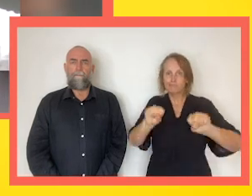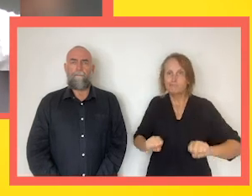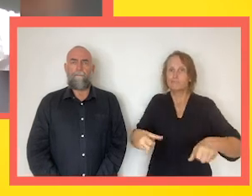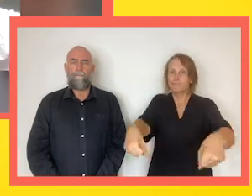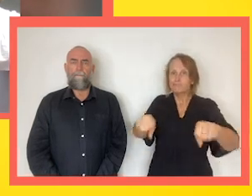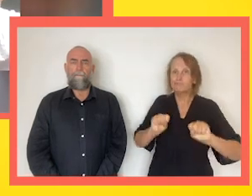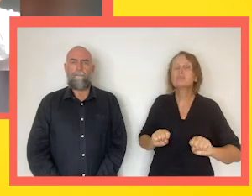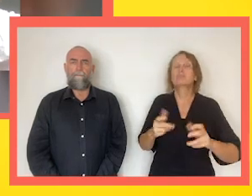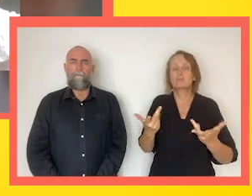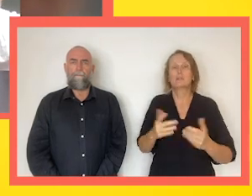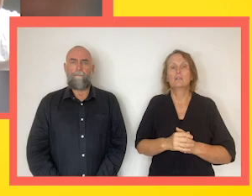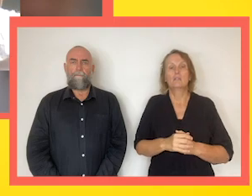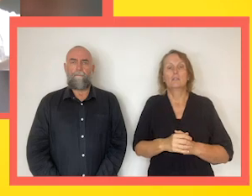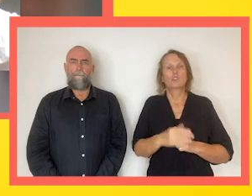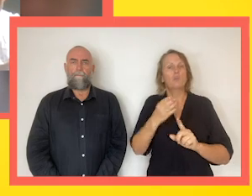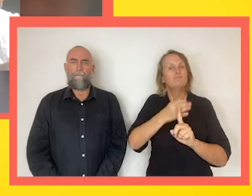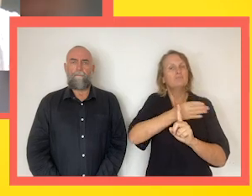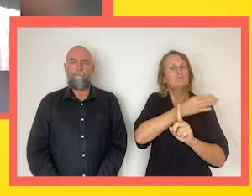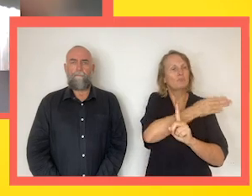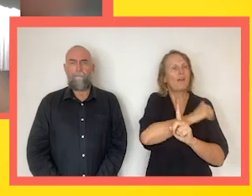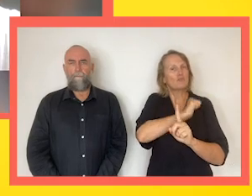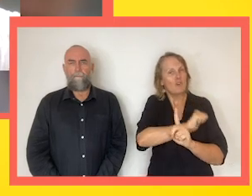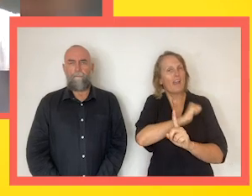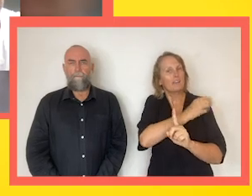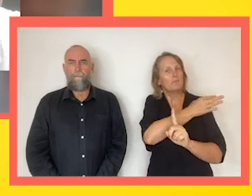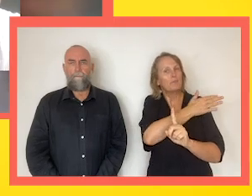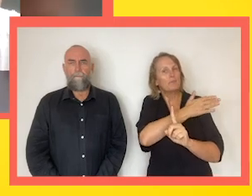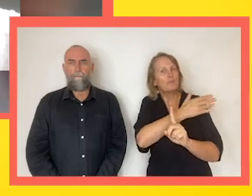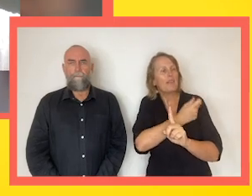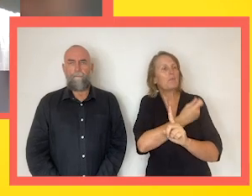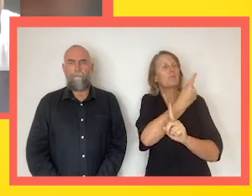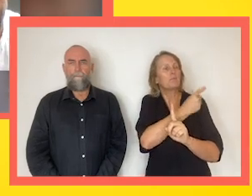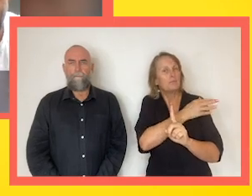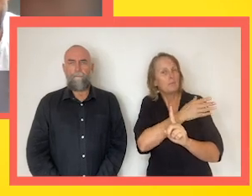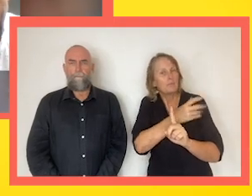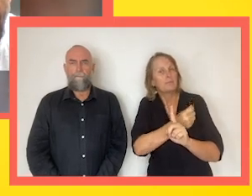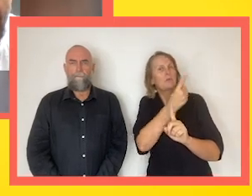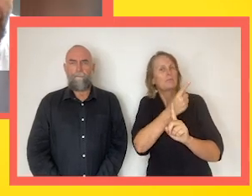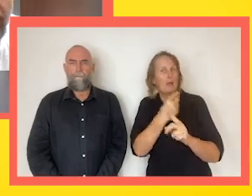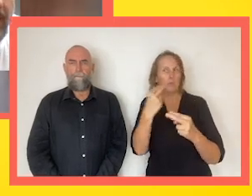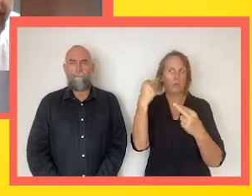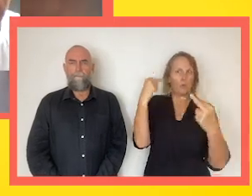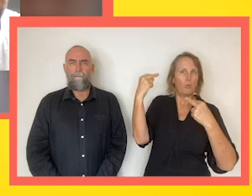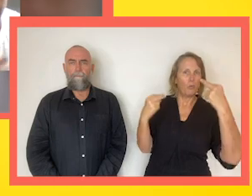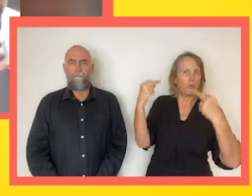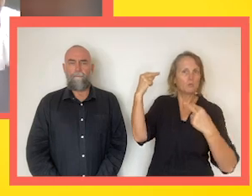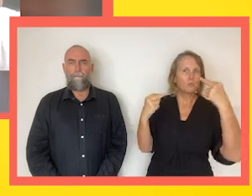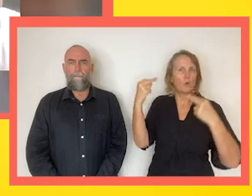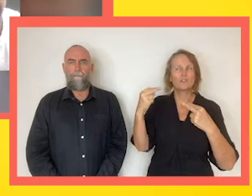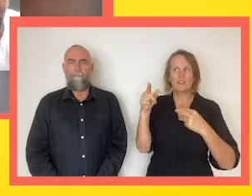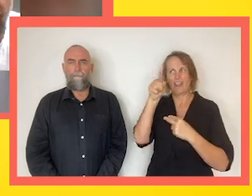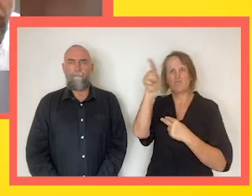erg tests and stuff previously, sort of leading up from the tail end of last year all the way through. They're kind of monitoring pieces. And that data